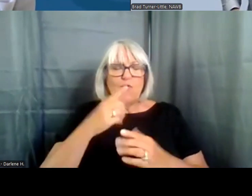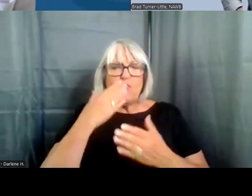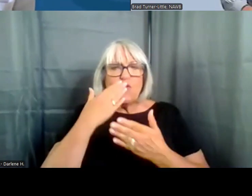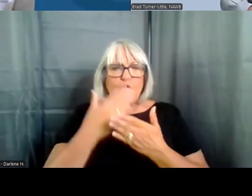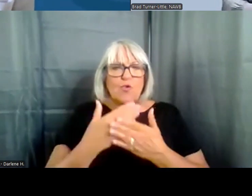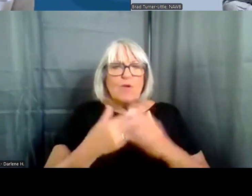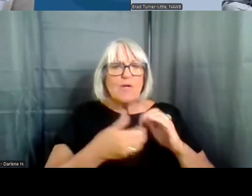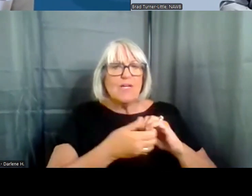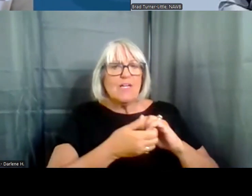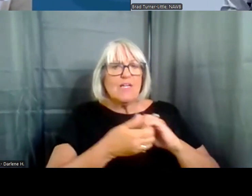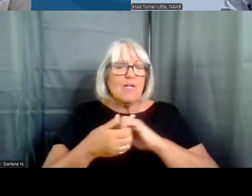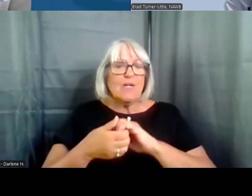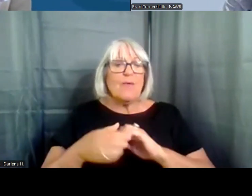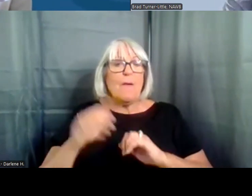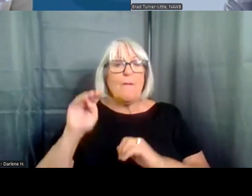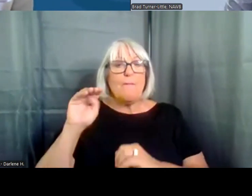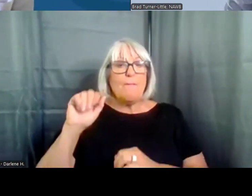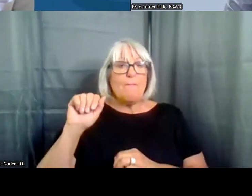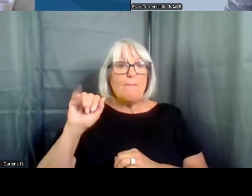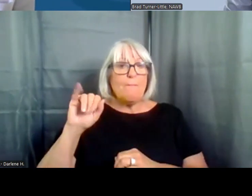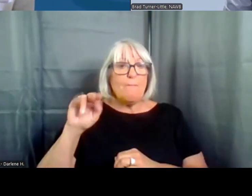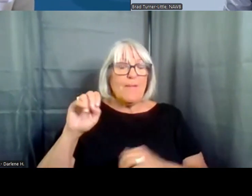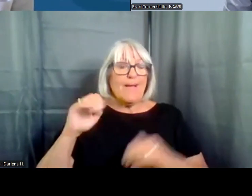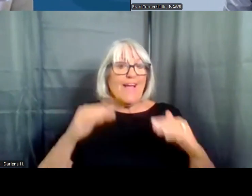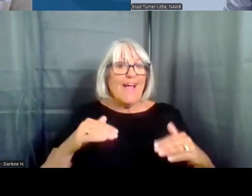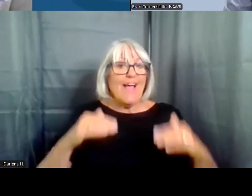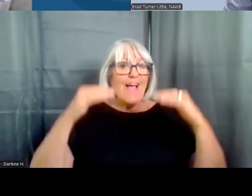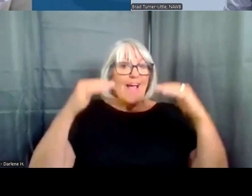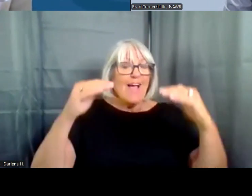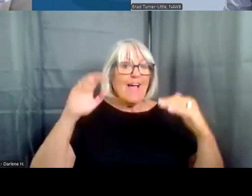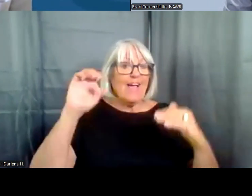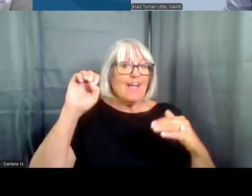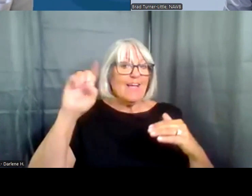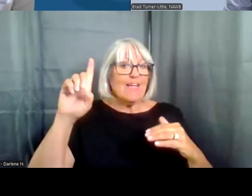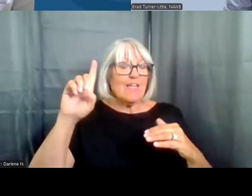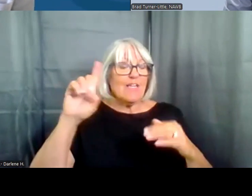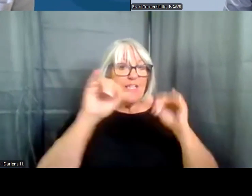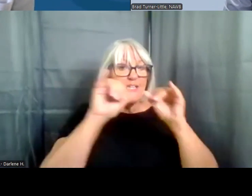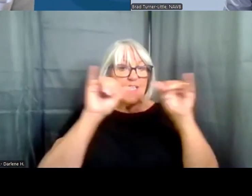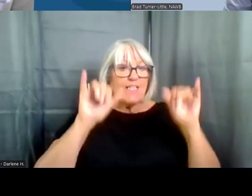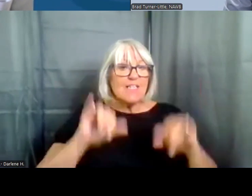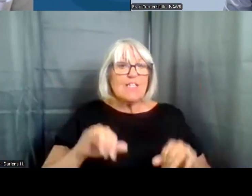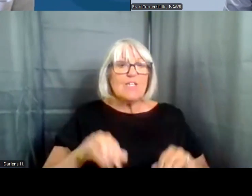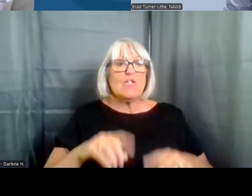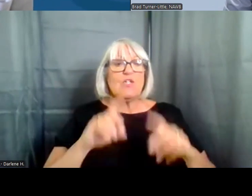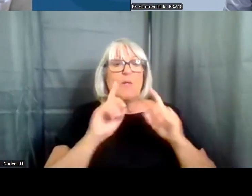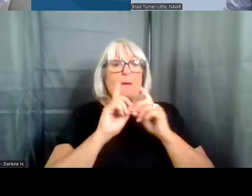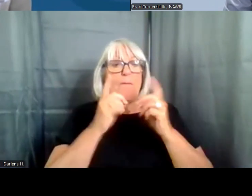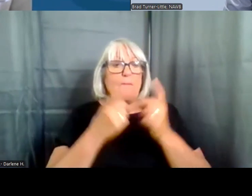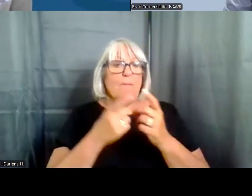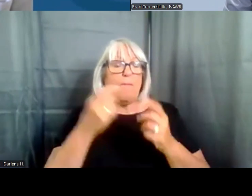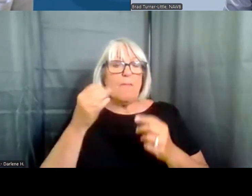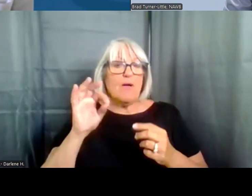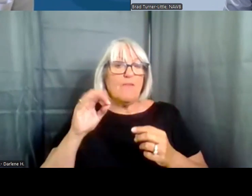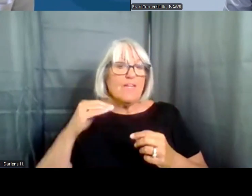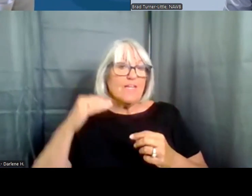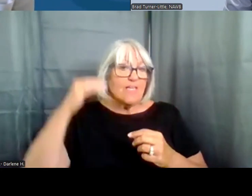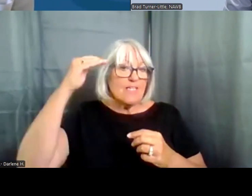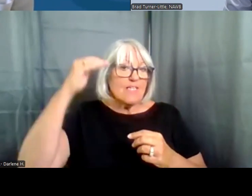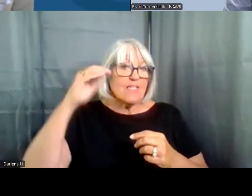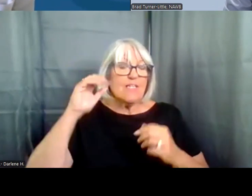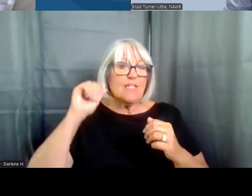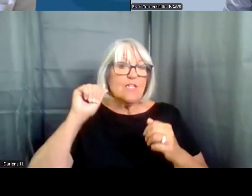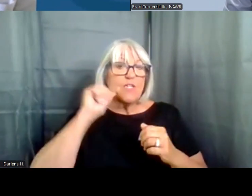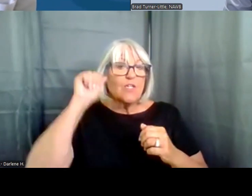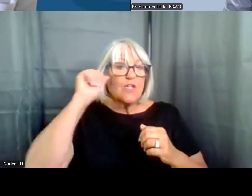Maine's higher education system, Maine's Office of Adult Education, the Department of Health and Human Services, the Department of Education,